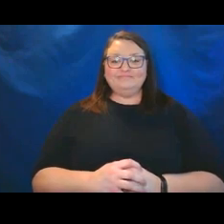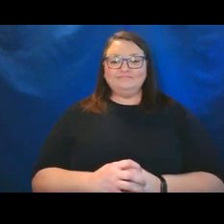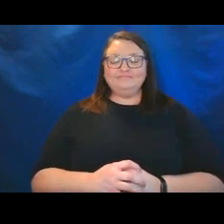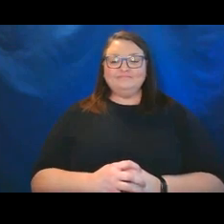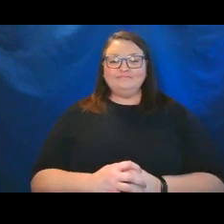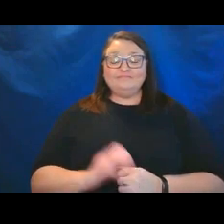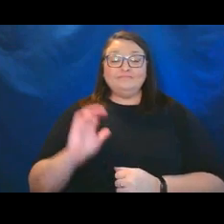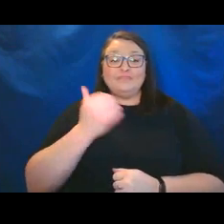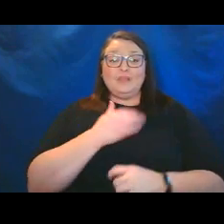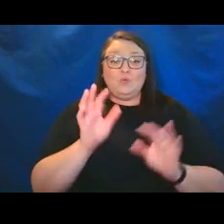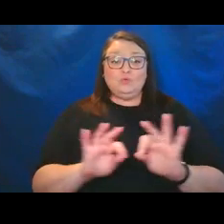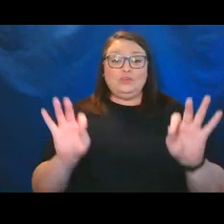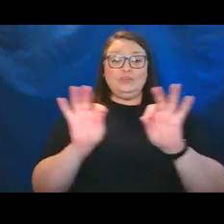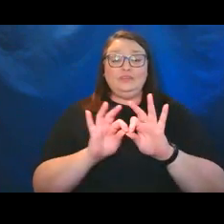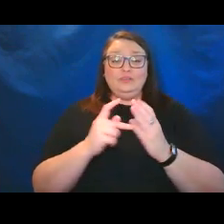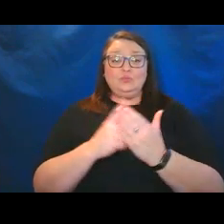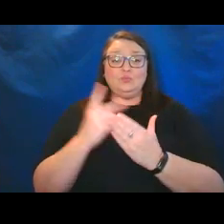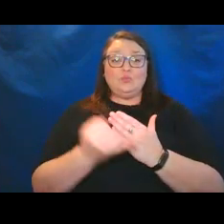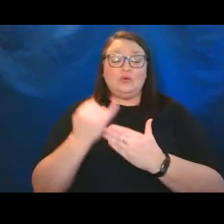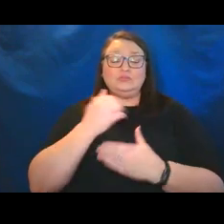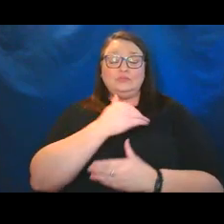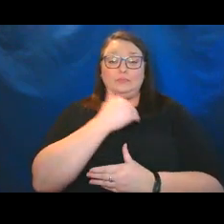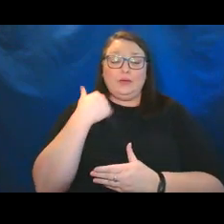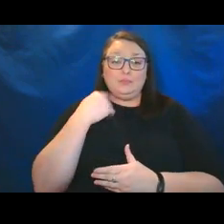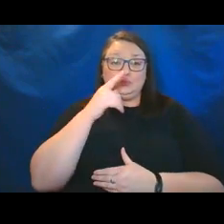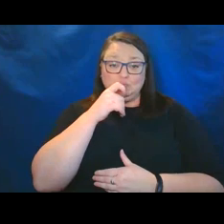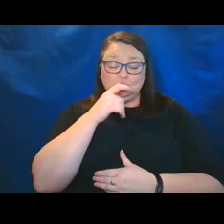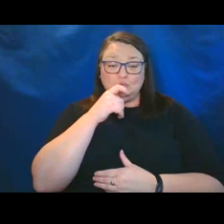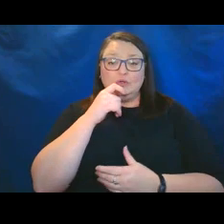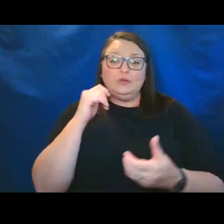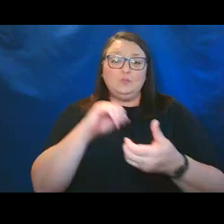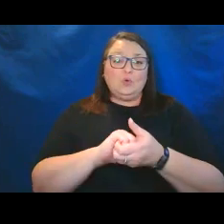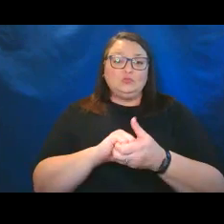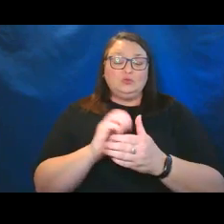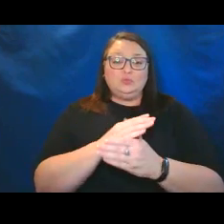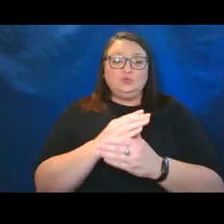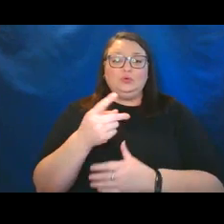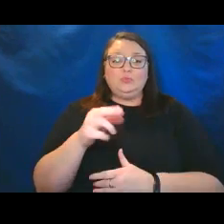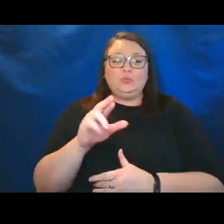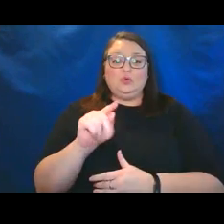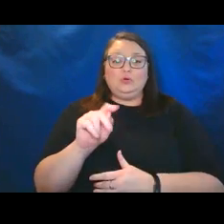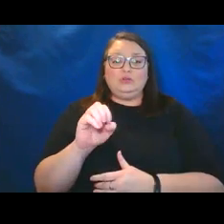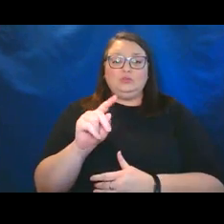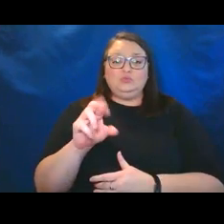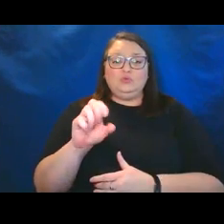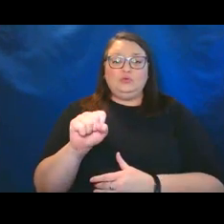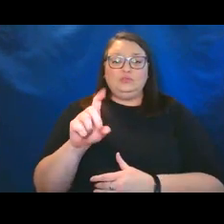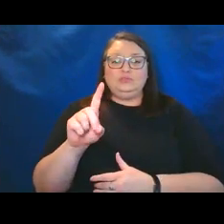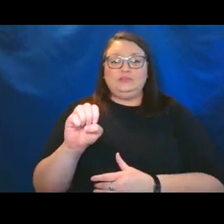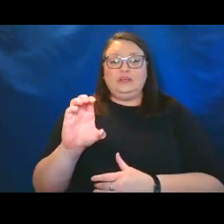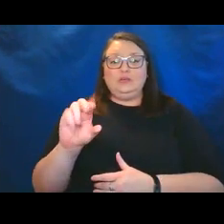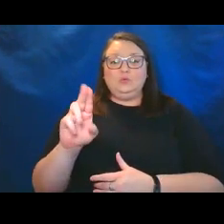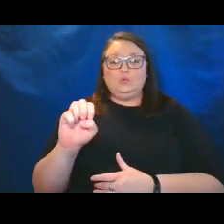Our key project members are a partnership between Protectores de Cuencas in Puerto Rico and Horsley Witten Group. I